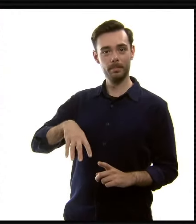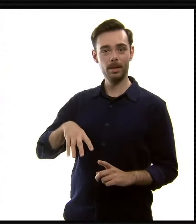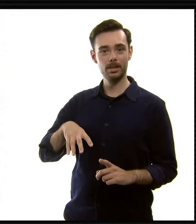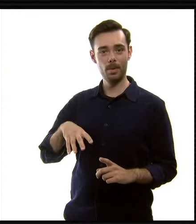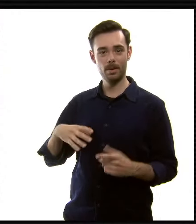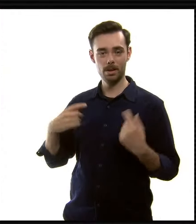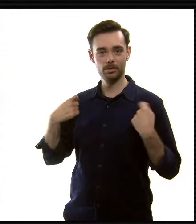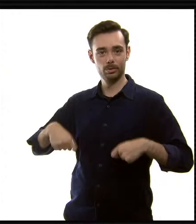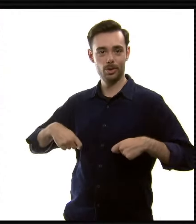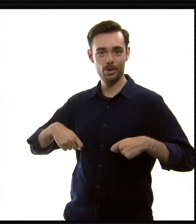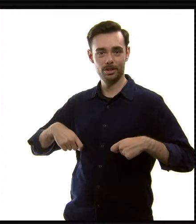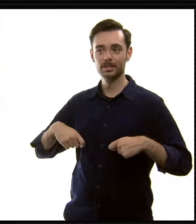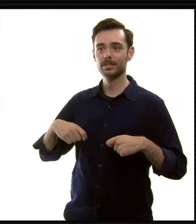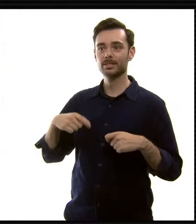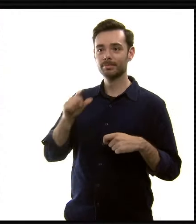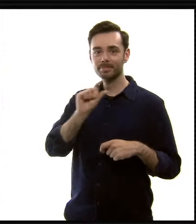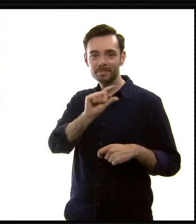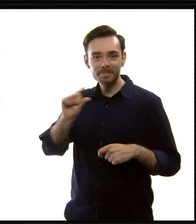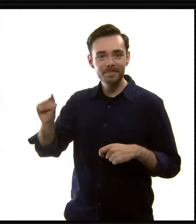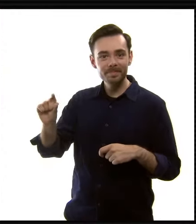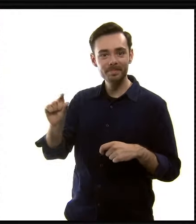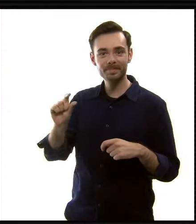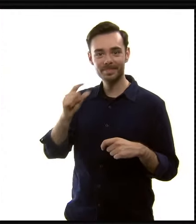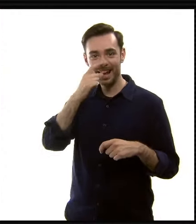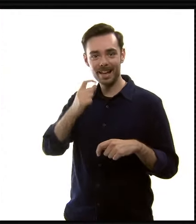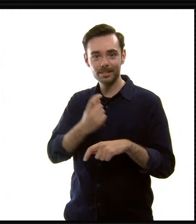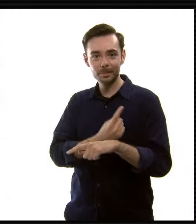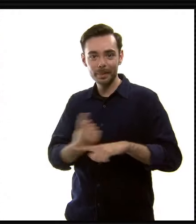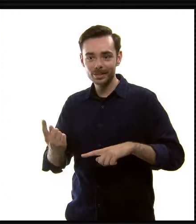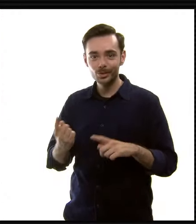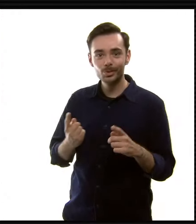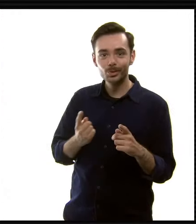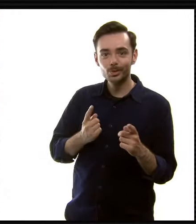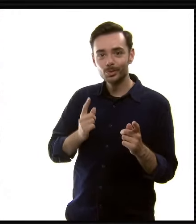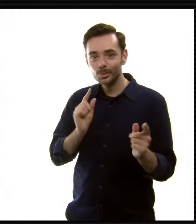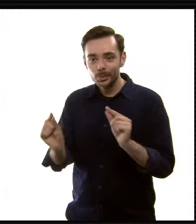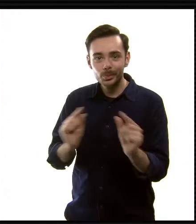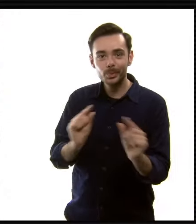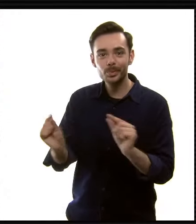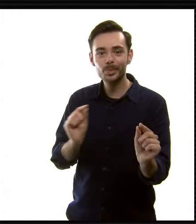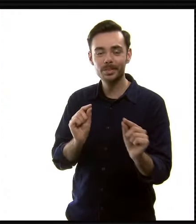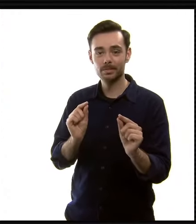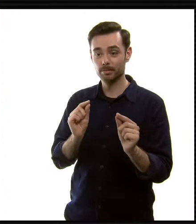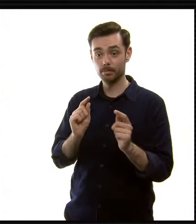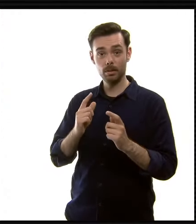as they run up and down the pitch. This LEGO BrickHeadz figure can be customized so it